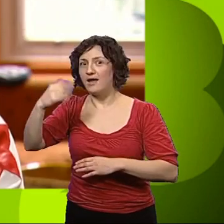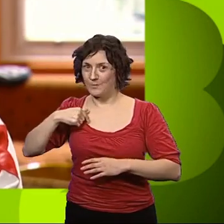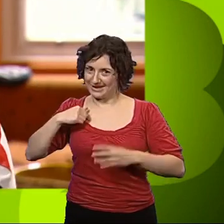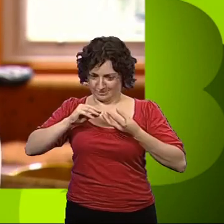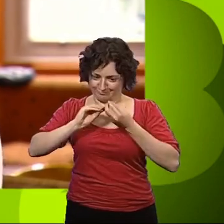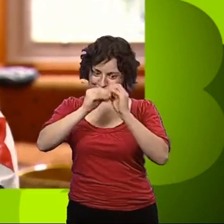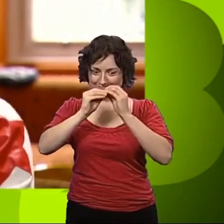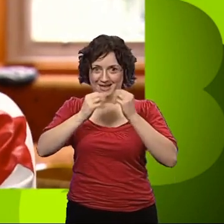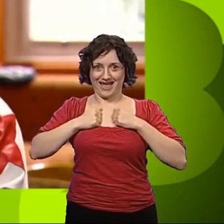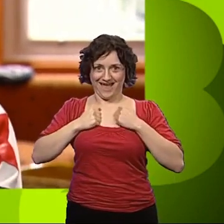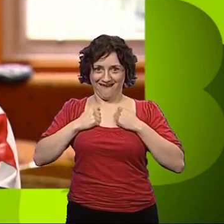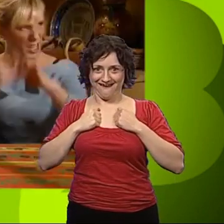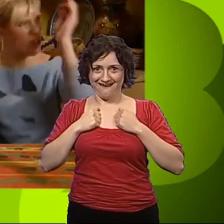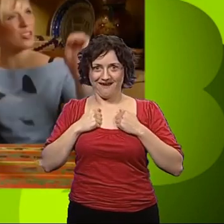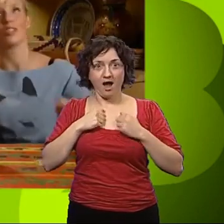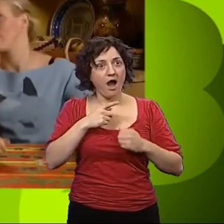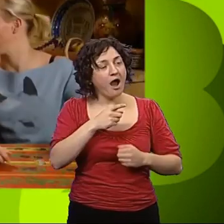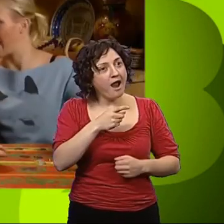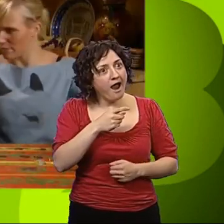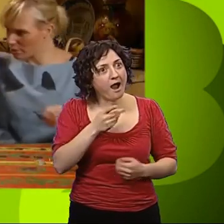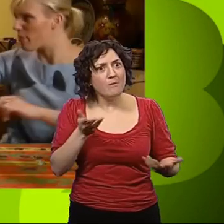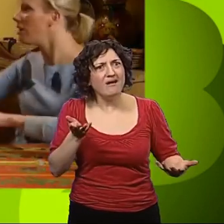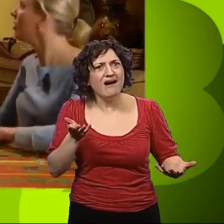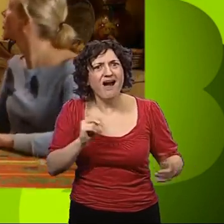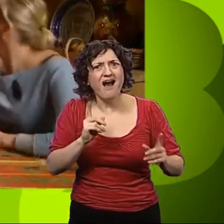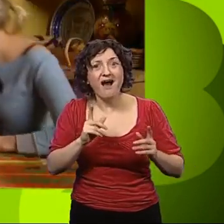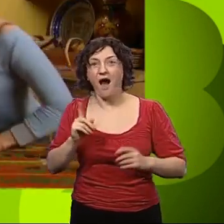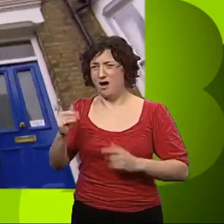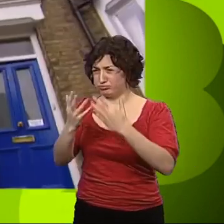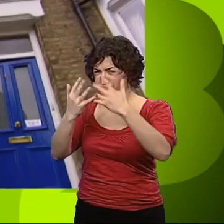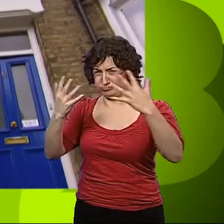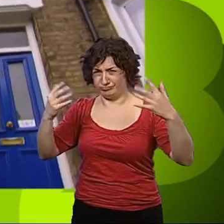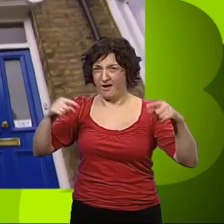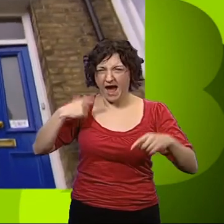here. Nice. What from? There must be loads of stuff around the house. Come on.